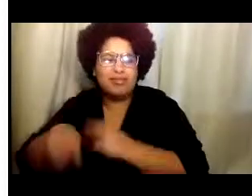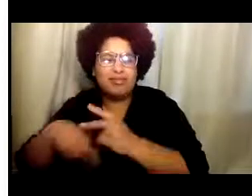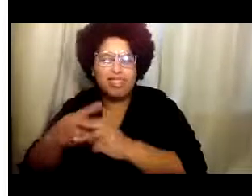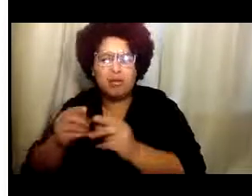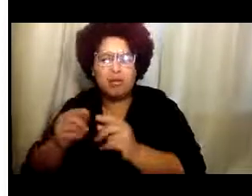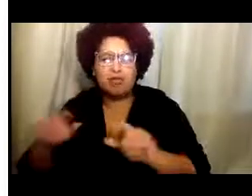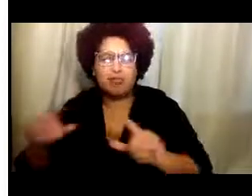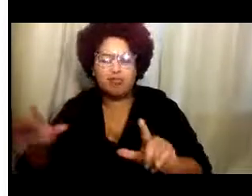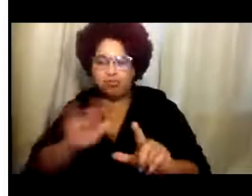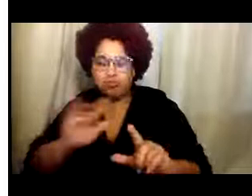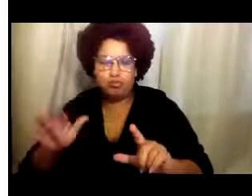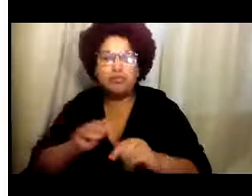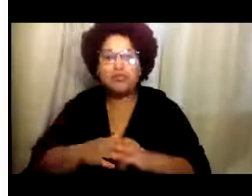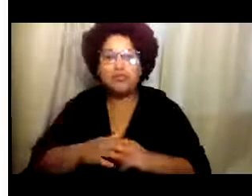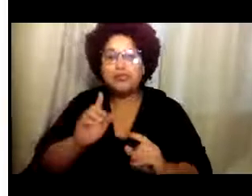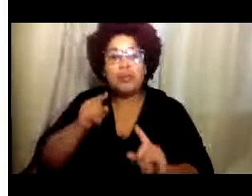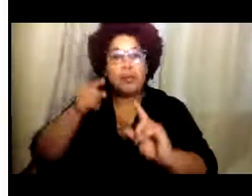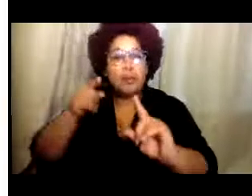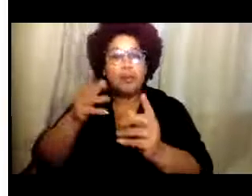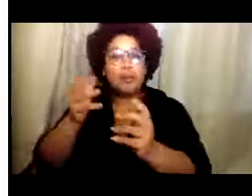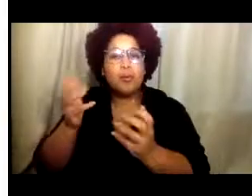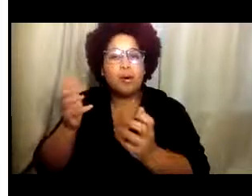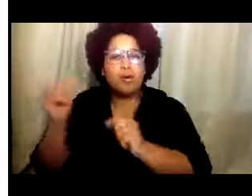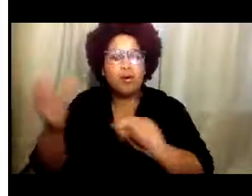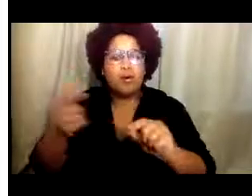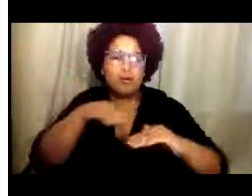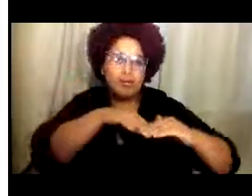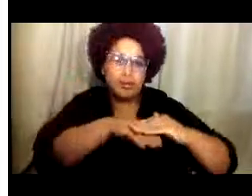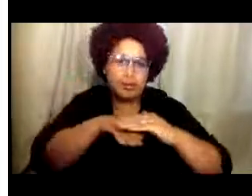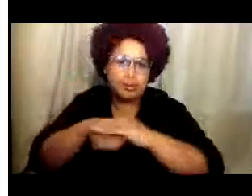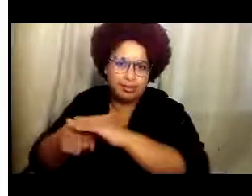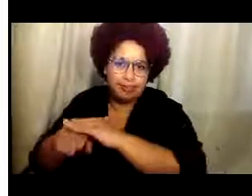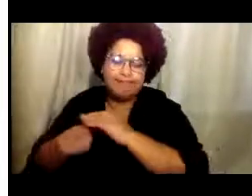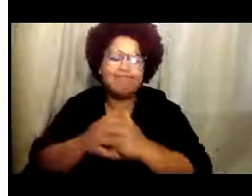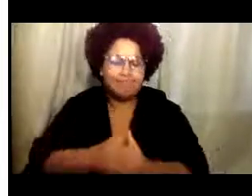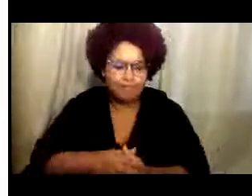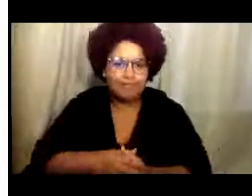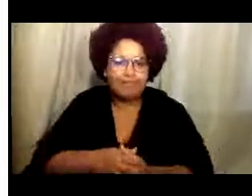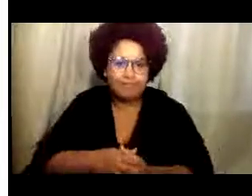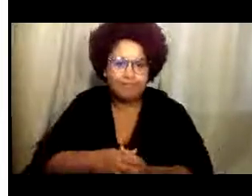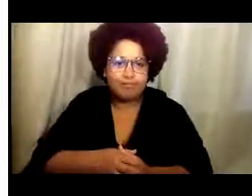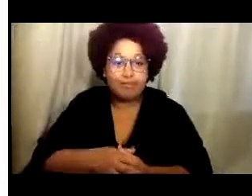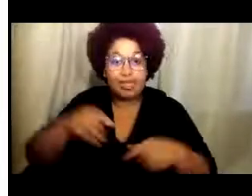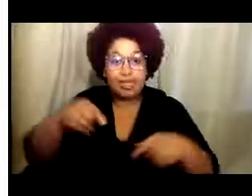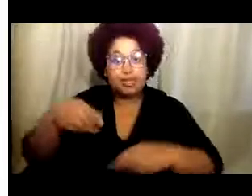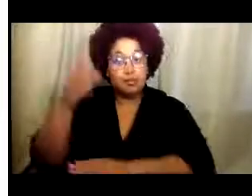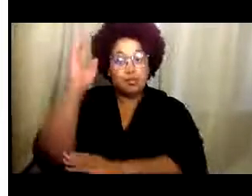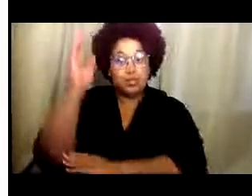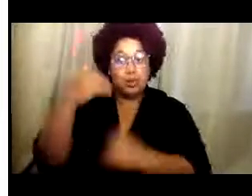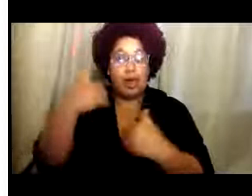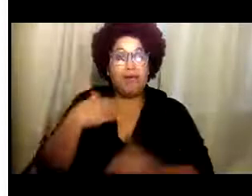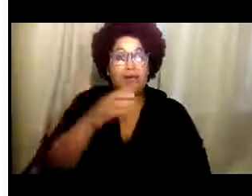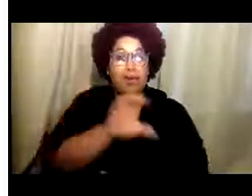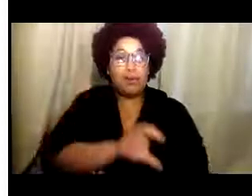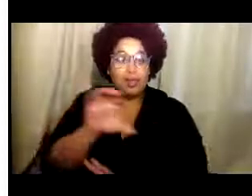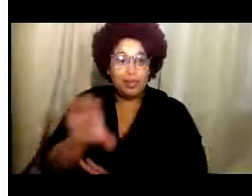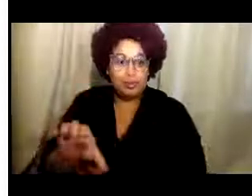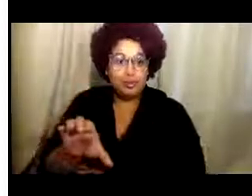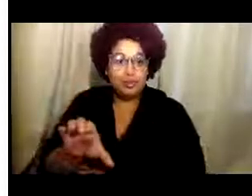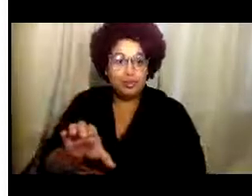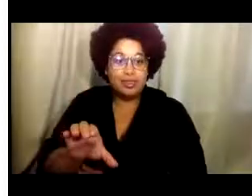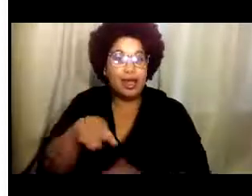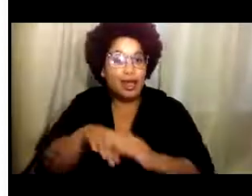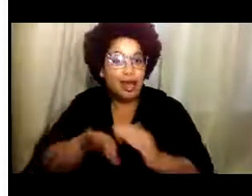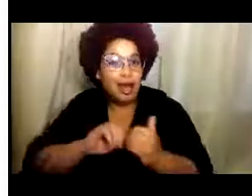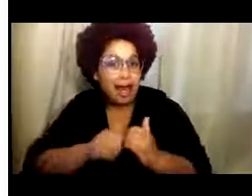and recording can be accessible to everyone. This presentation will have closed captioning, which you can access